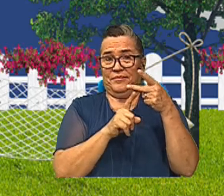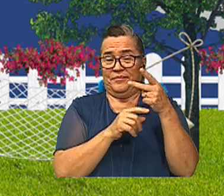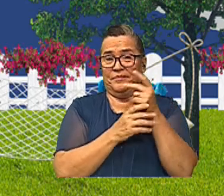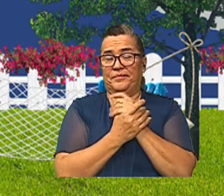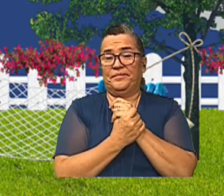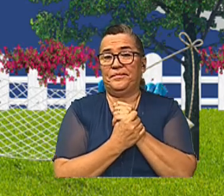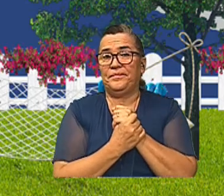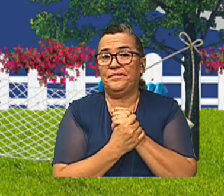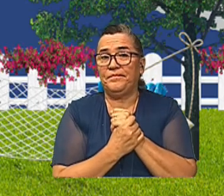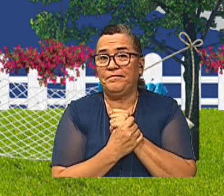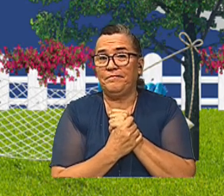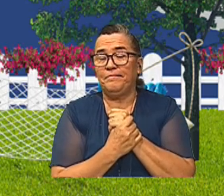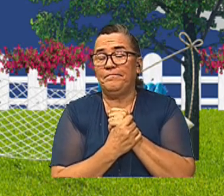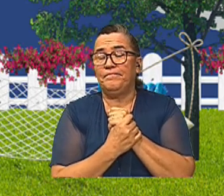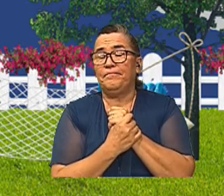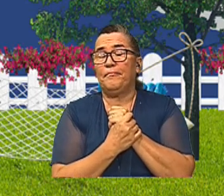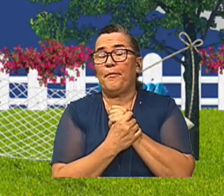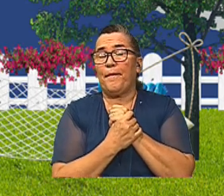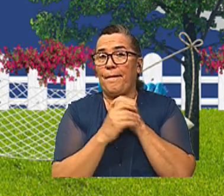2.